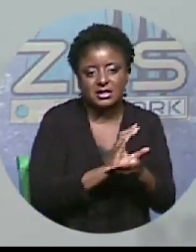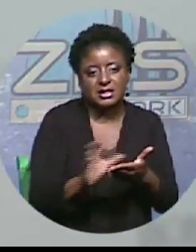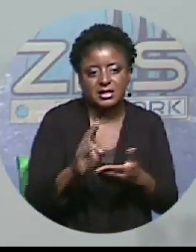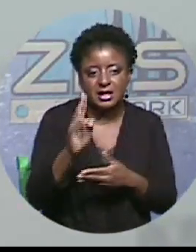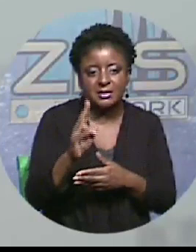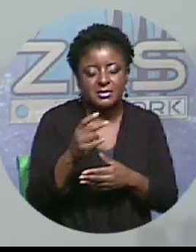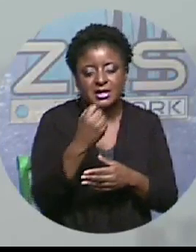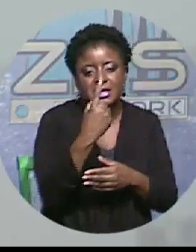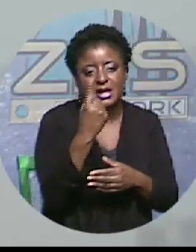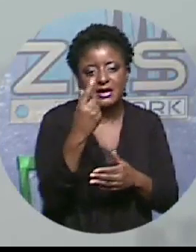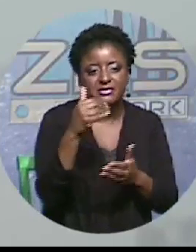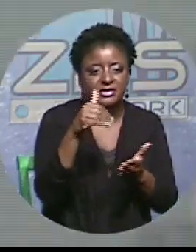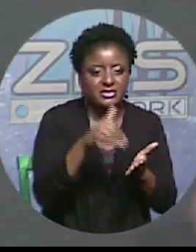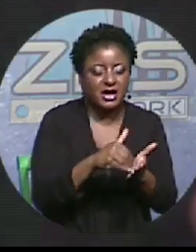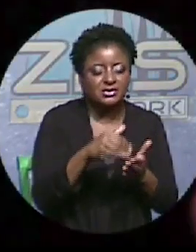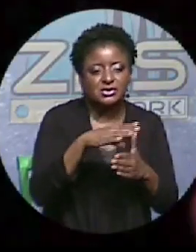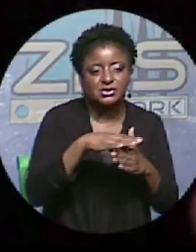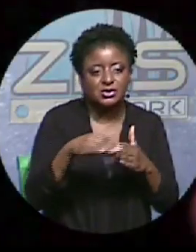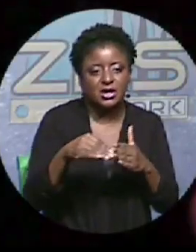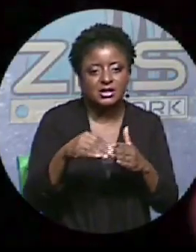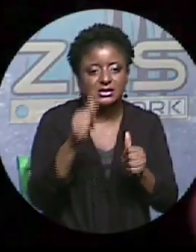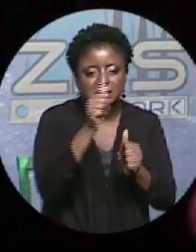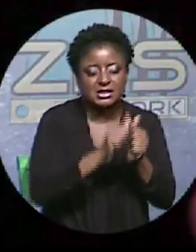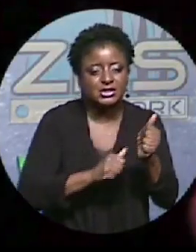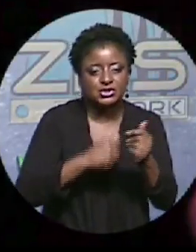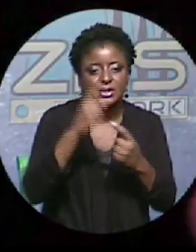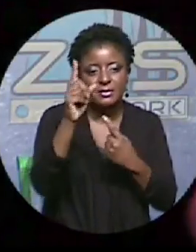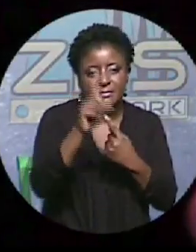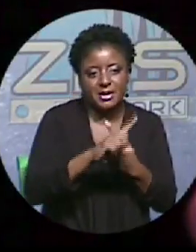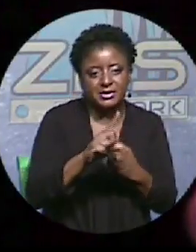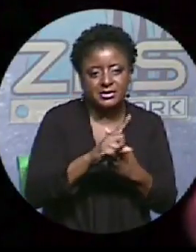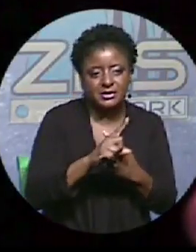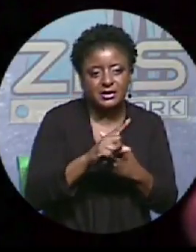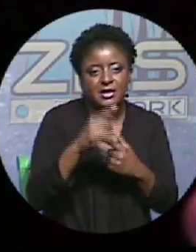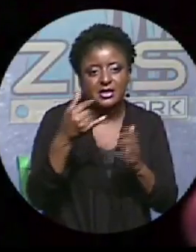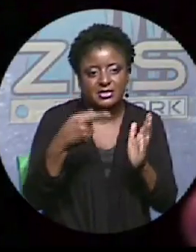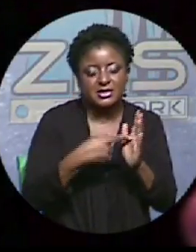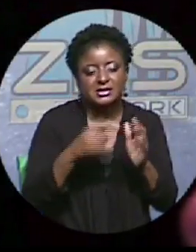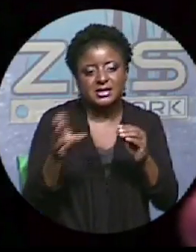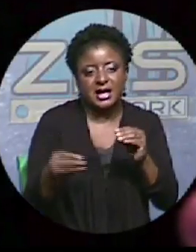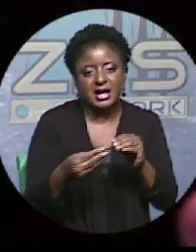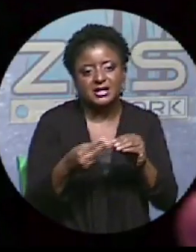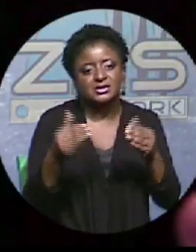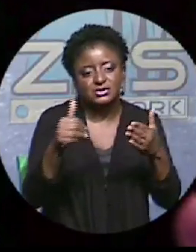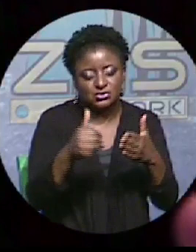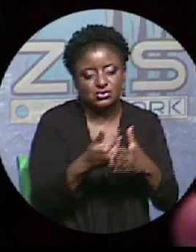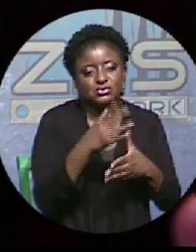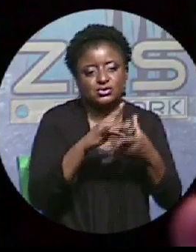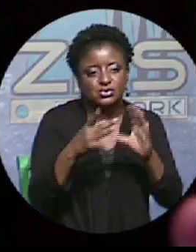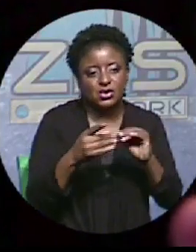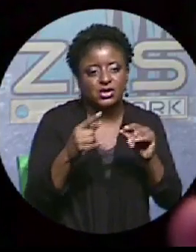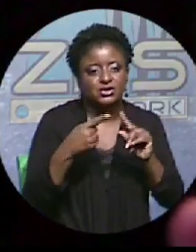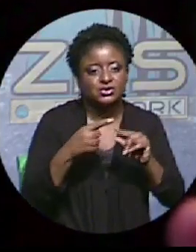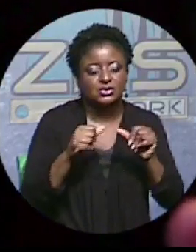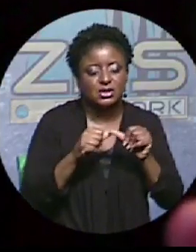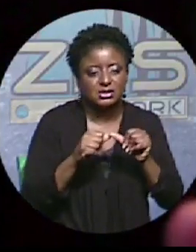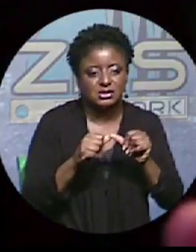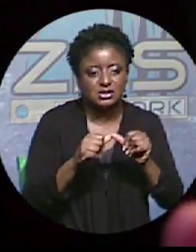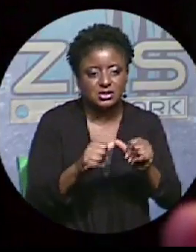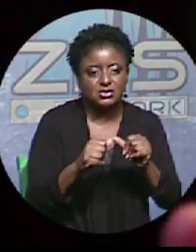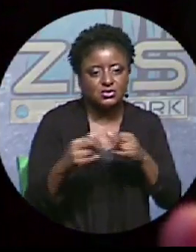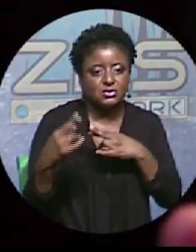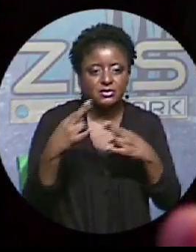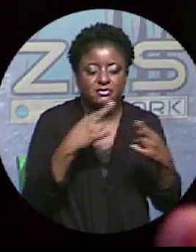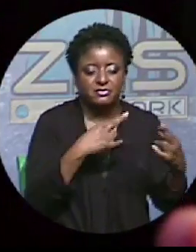or $132,000 per year. This adds a new chapter to the ongoing Nygard-Bacon saga, in which the men allege